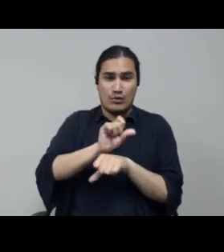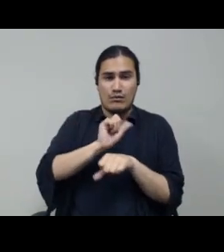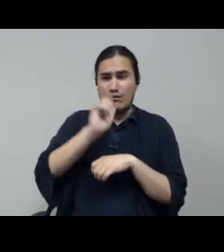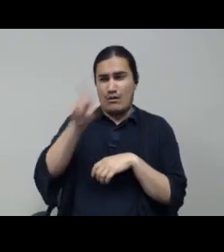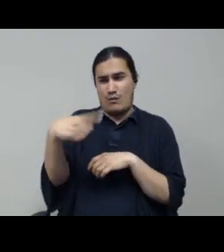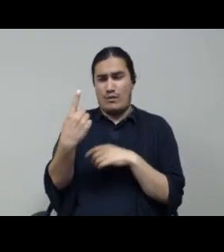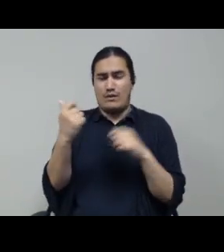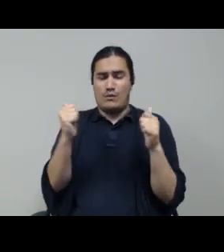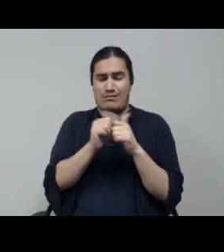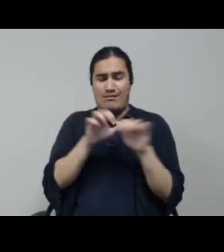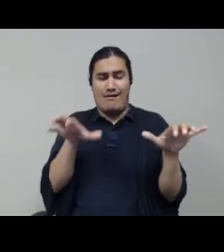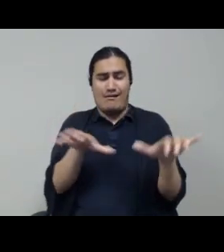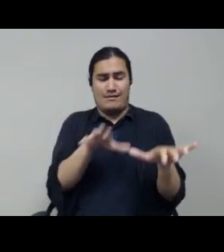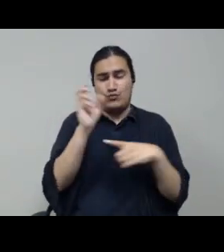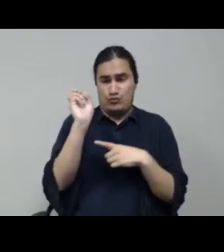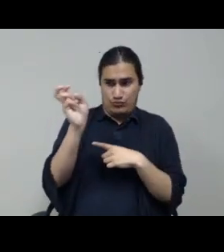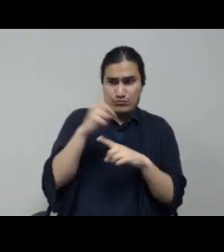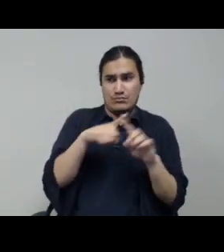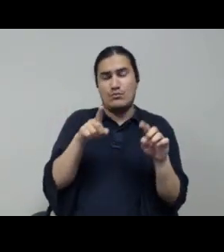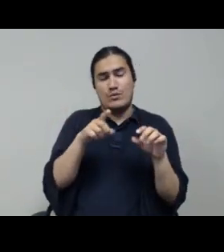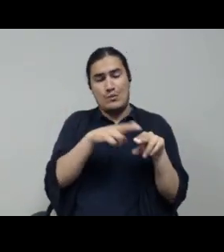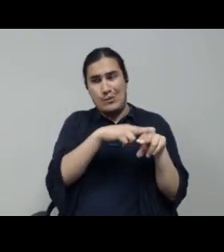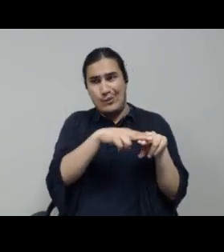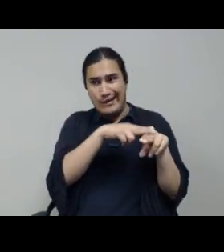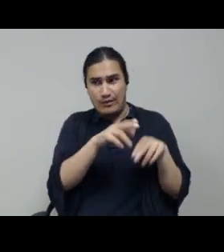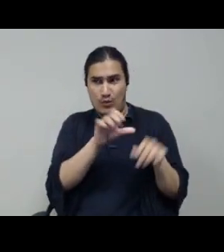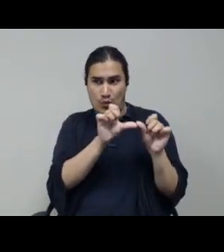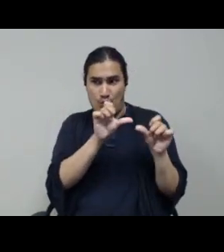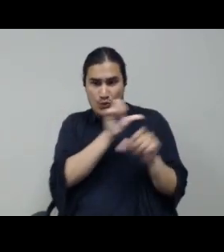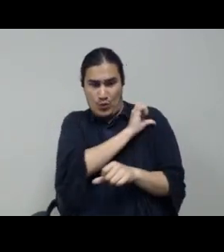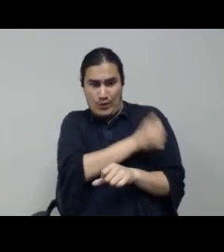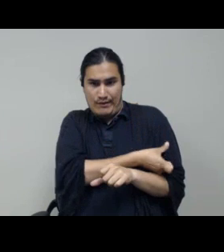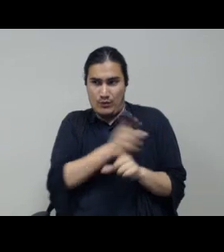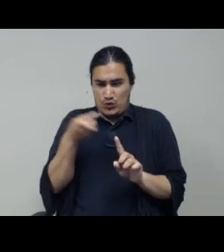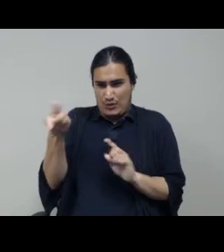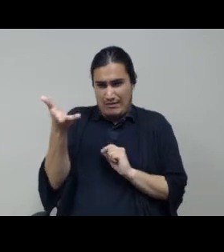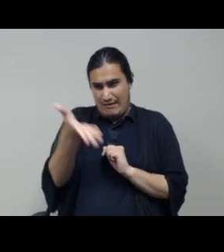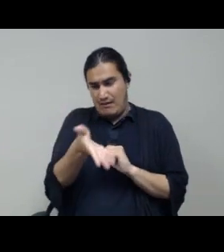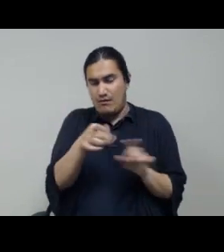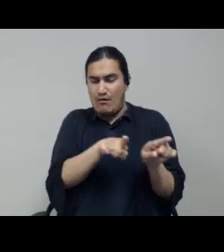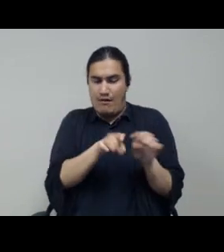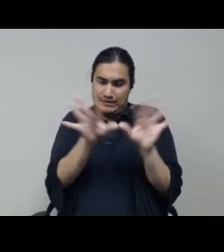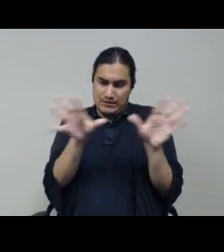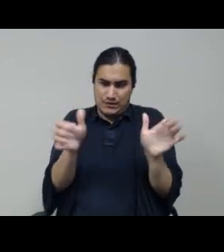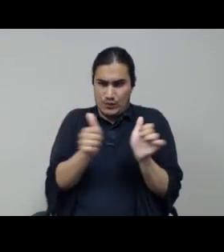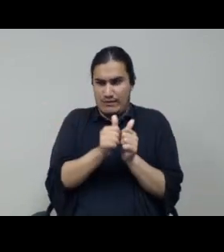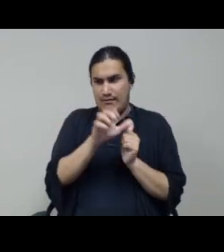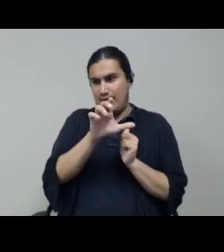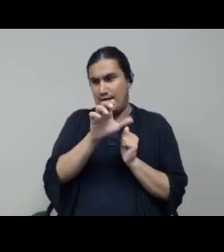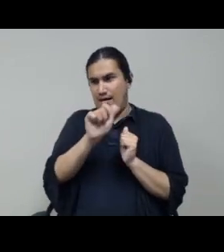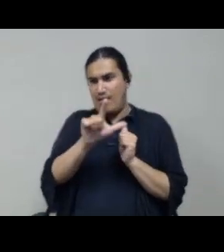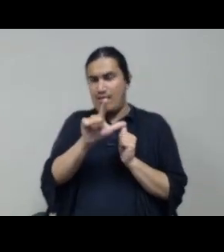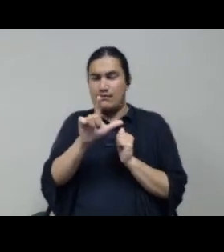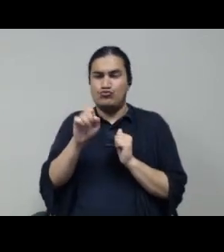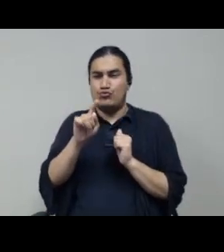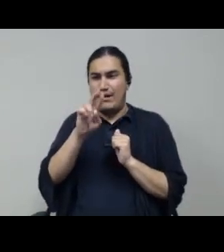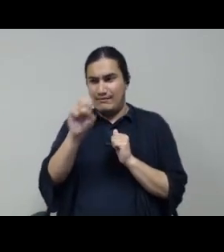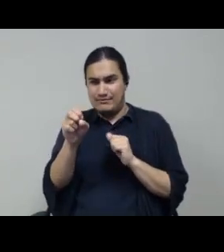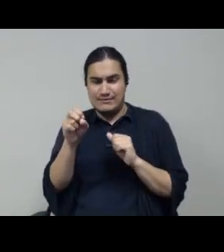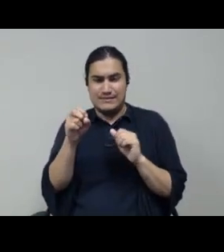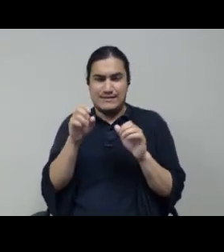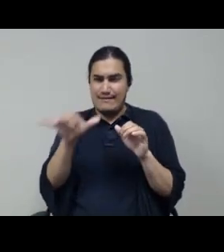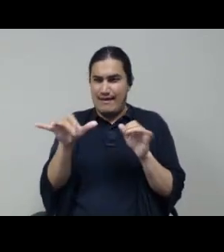active transportation, with the rail authority when you were there, and obviously here with Caltrans, and connecting those dots and really putting